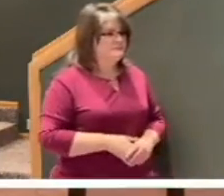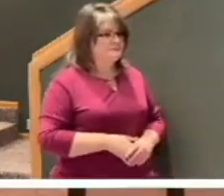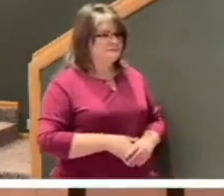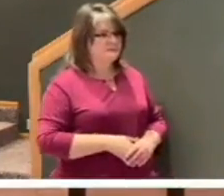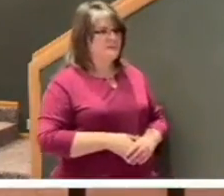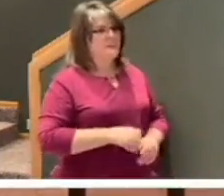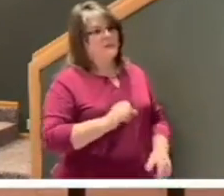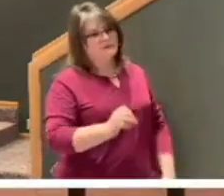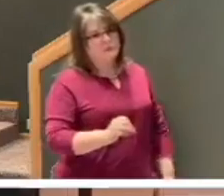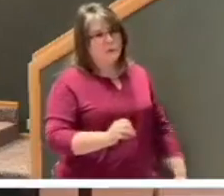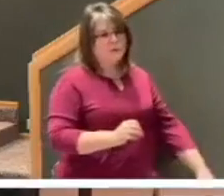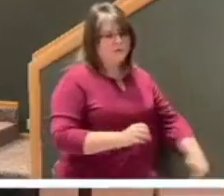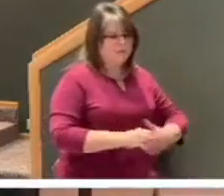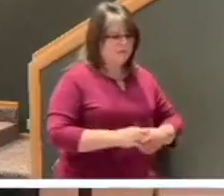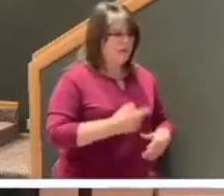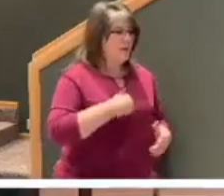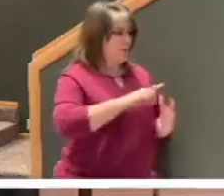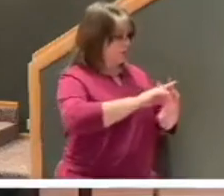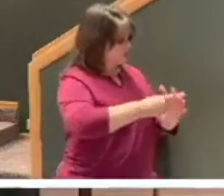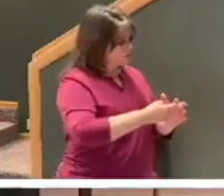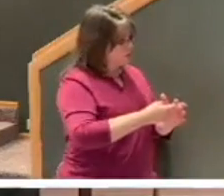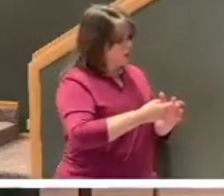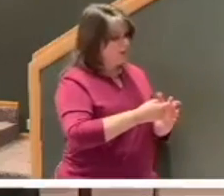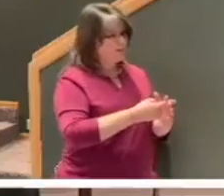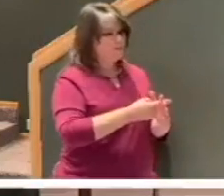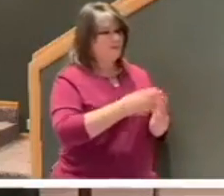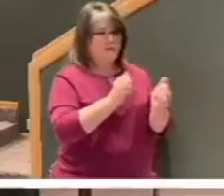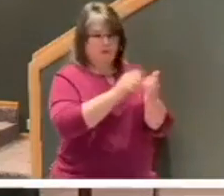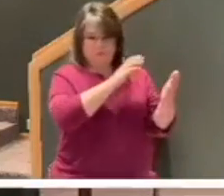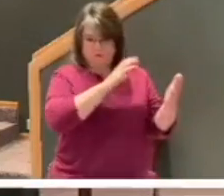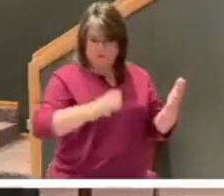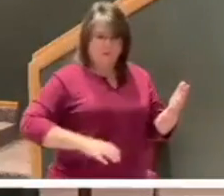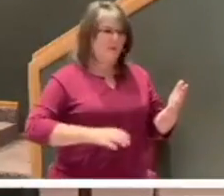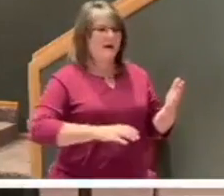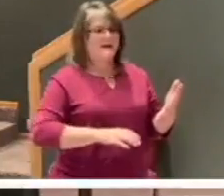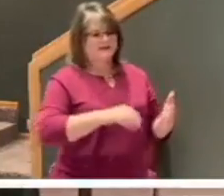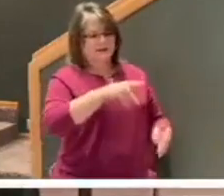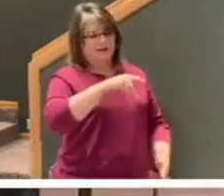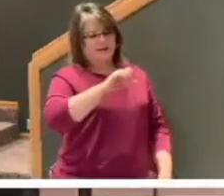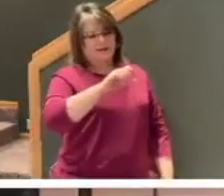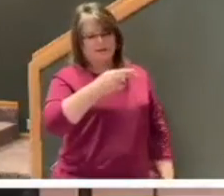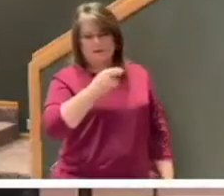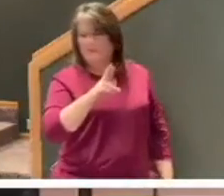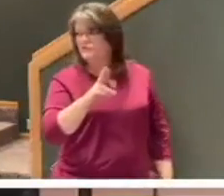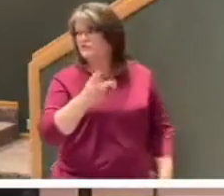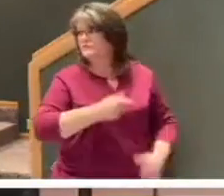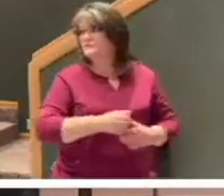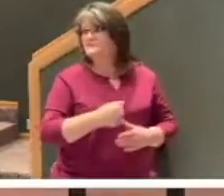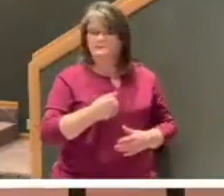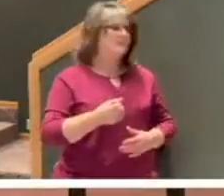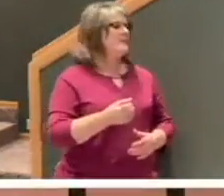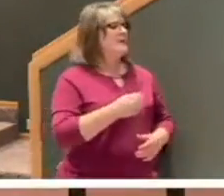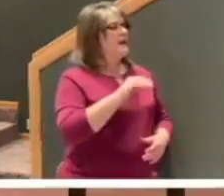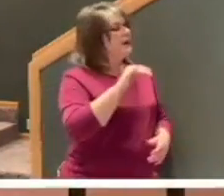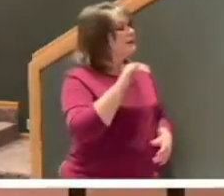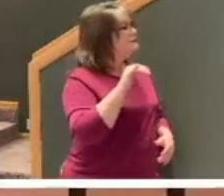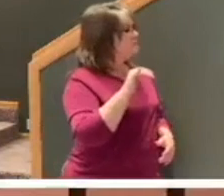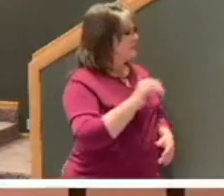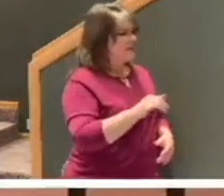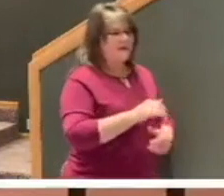And so we start with Christ as a picture. And so that's,